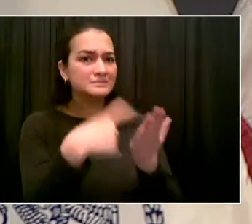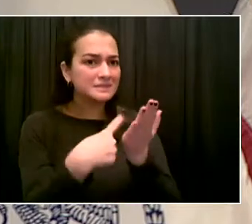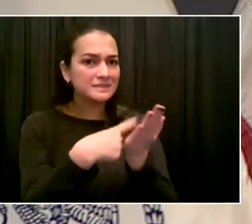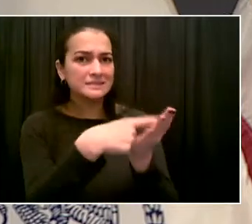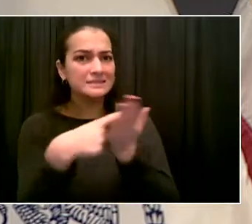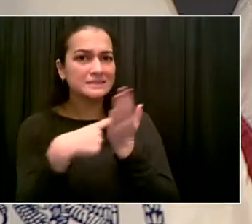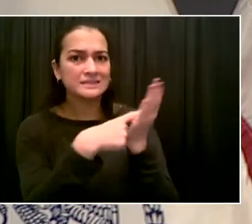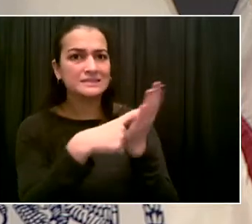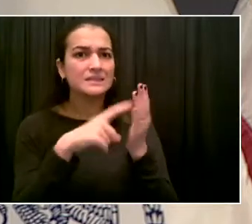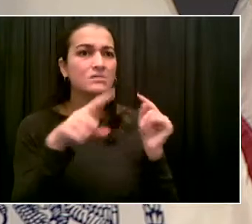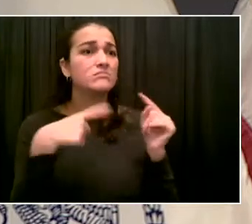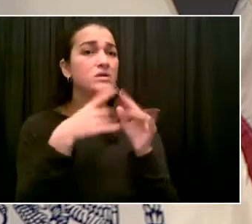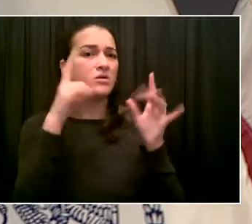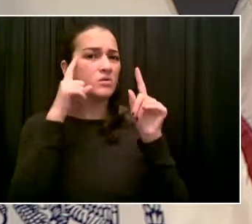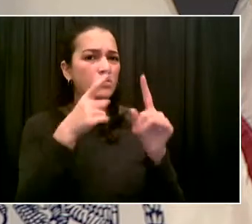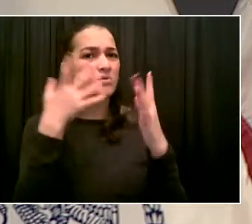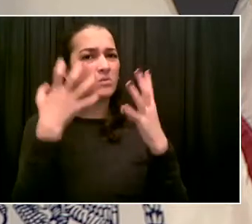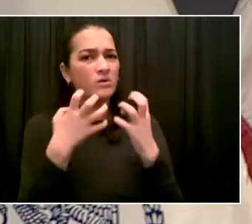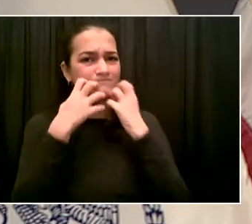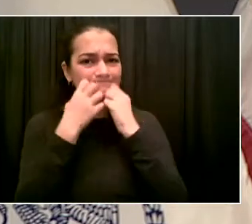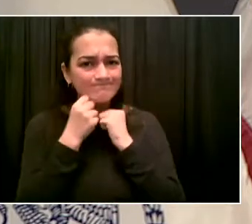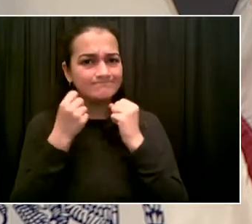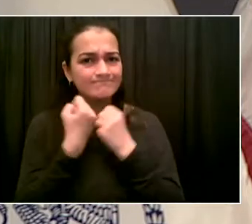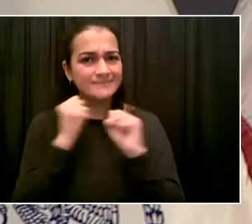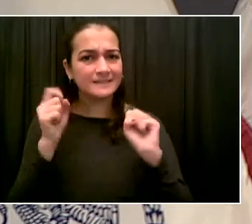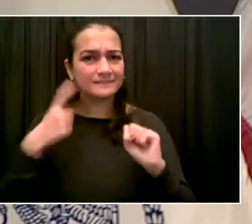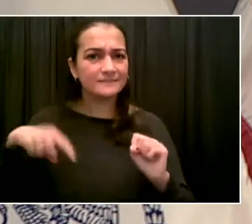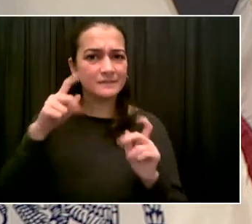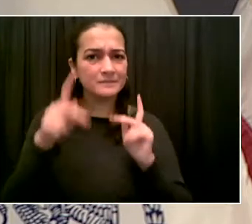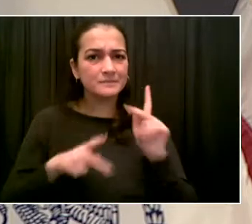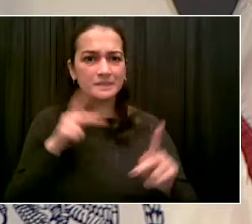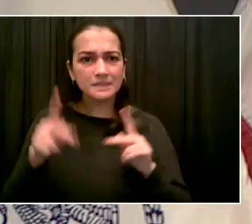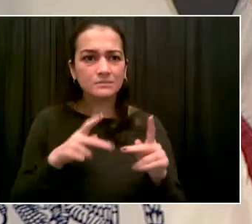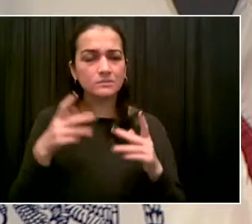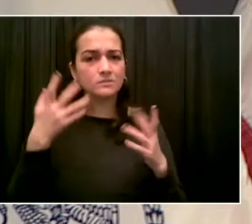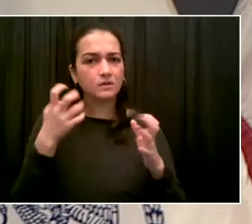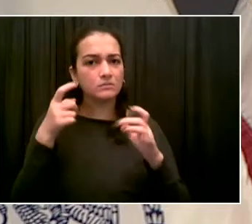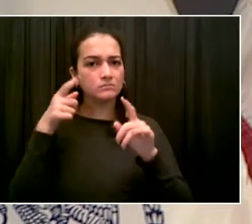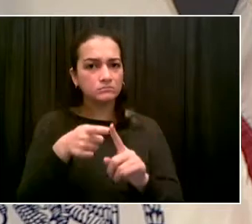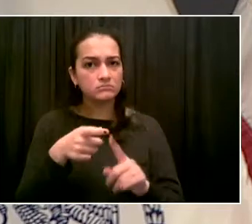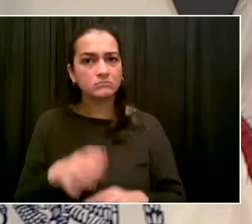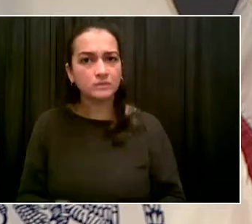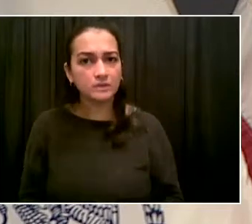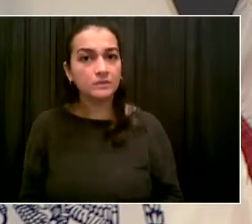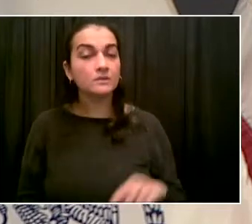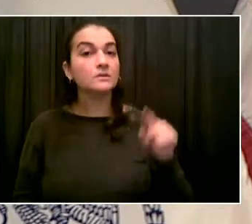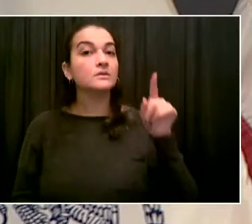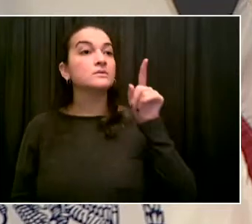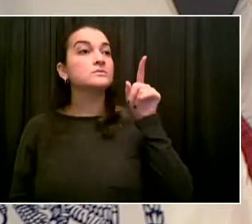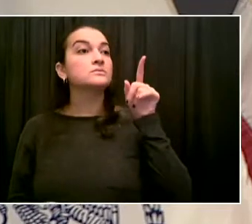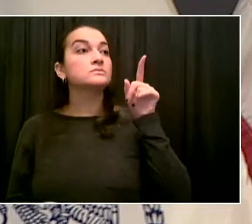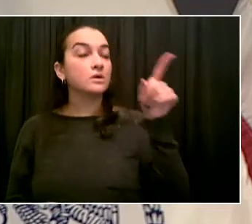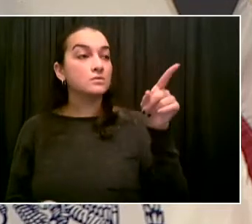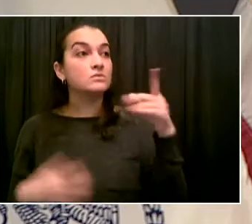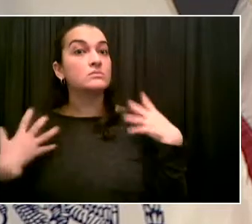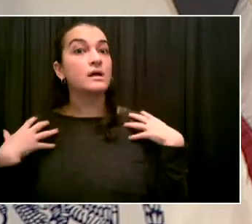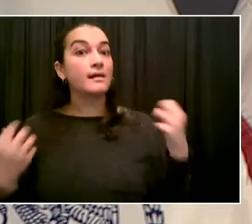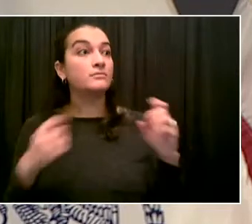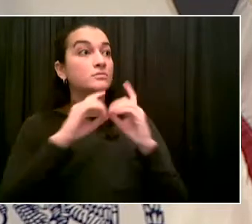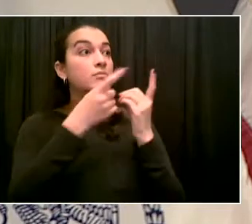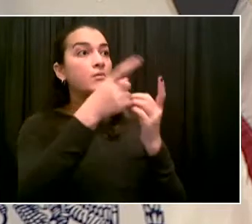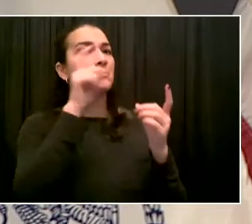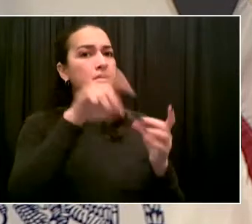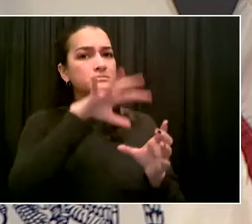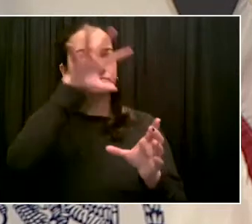in a healthy, safe fashion, including what that means in terms of our streets. But I also want to note that this health